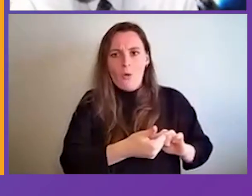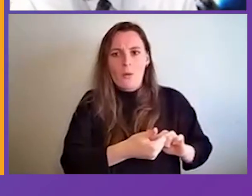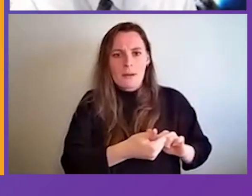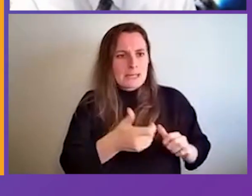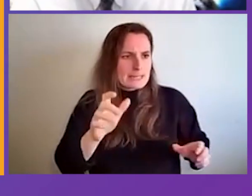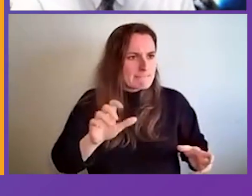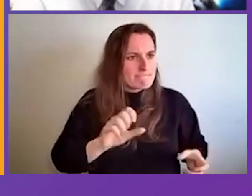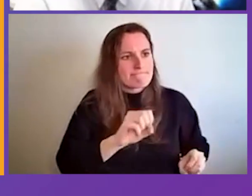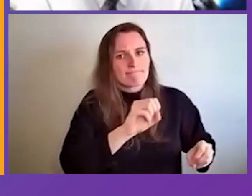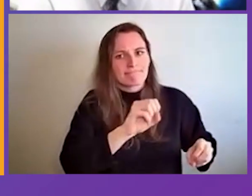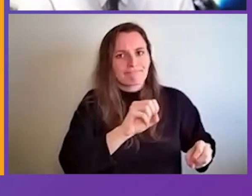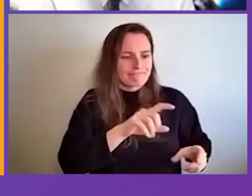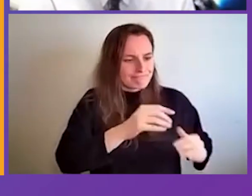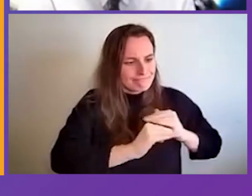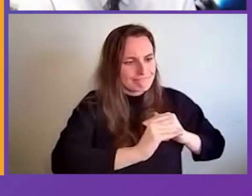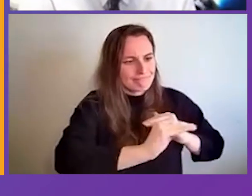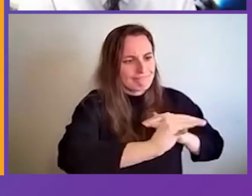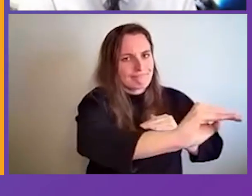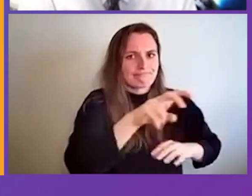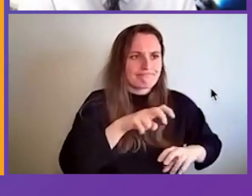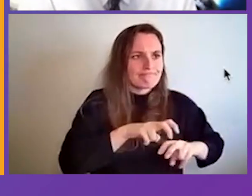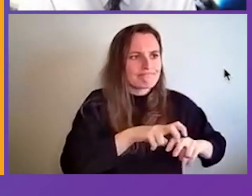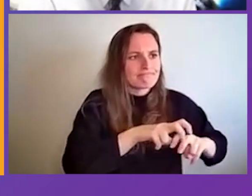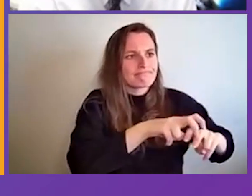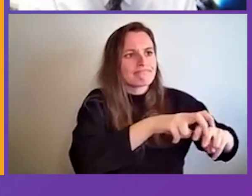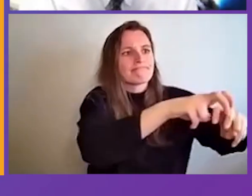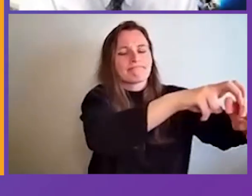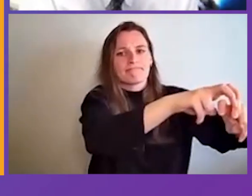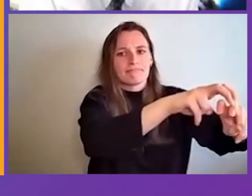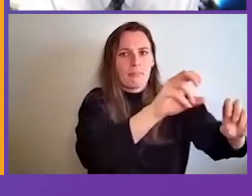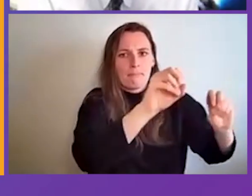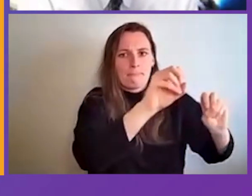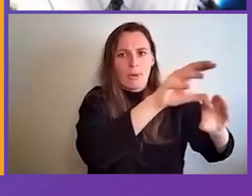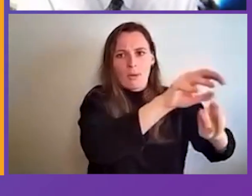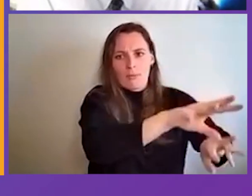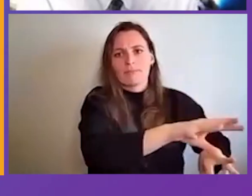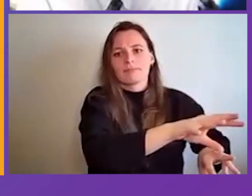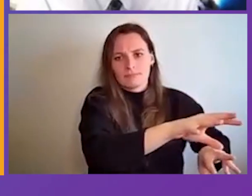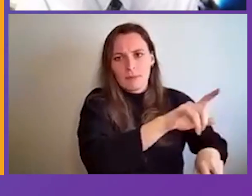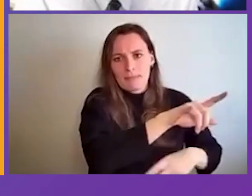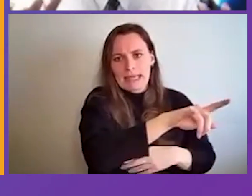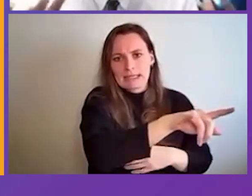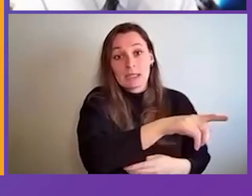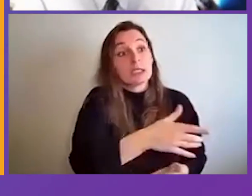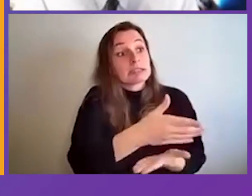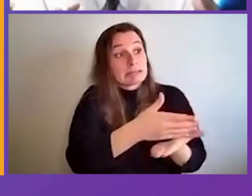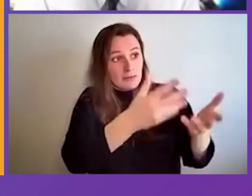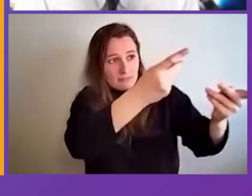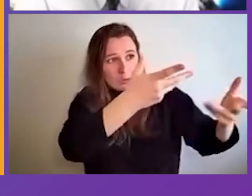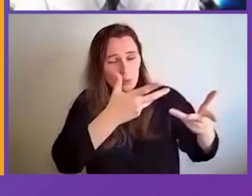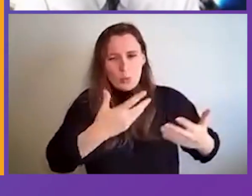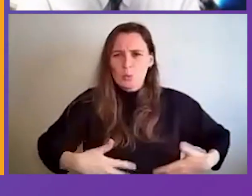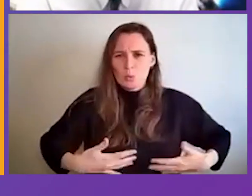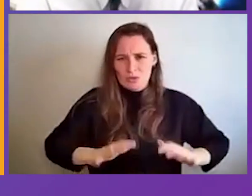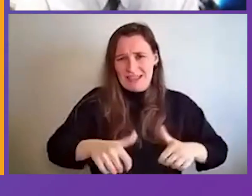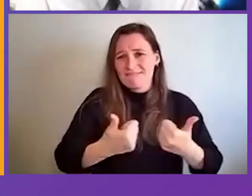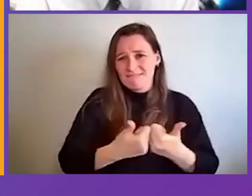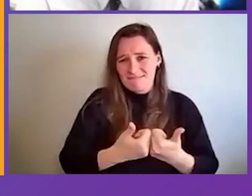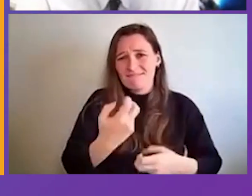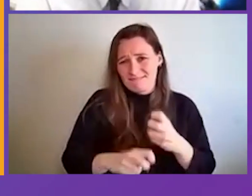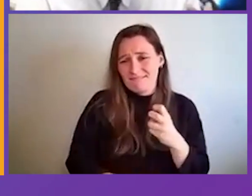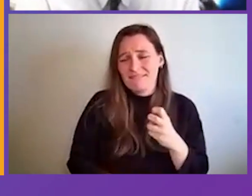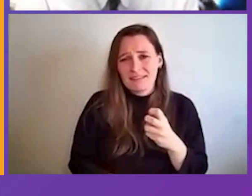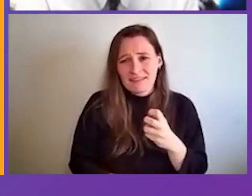some airlines have described the challenge with getting these in, and we watch this challenge. These heavy devices, pushing them up a